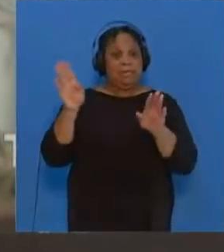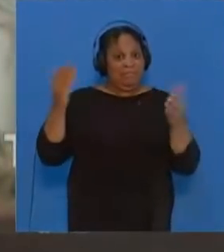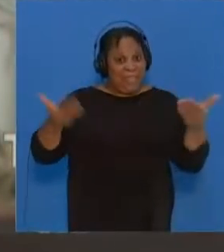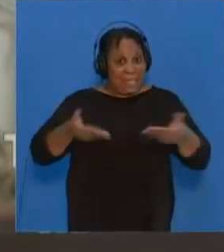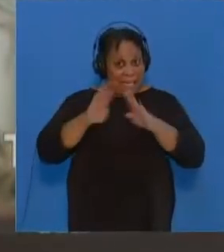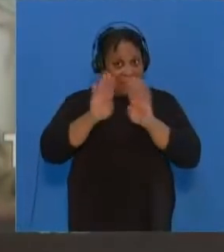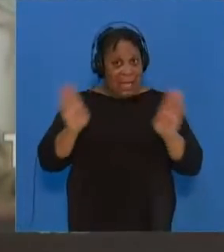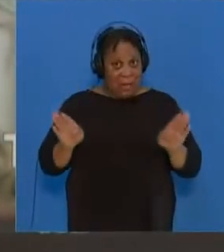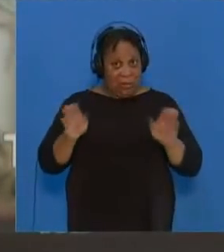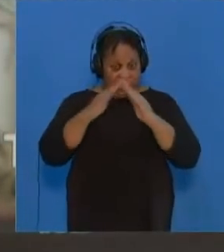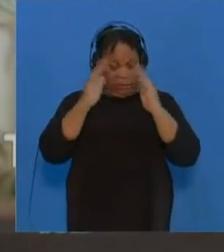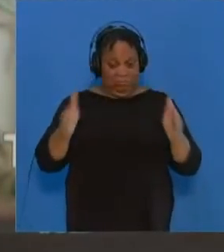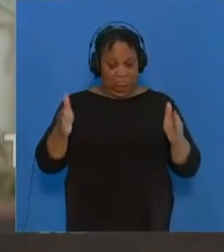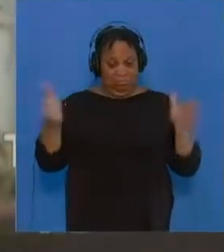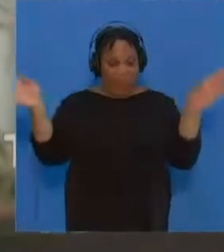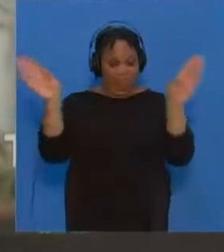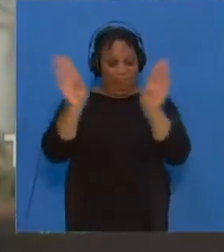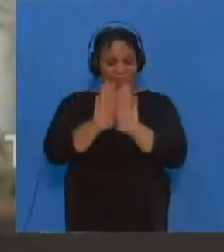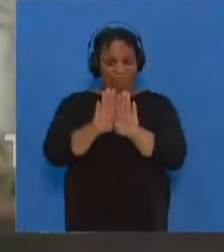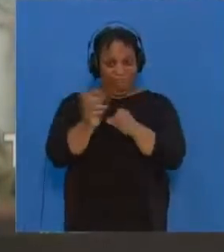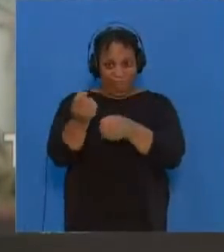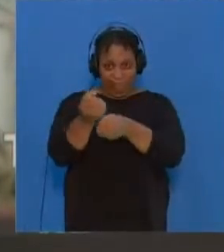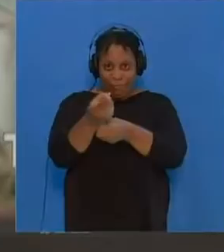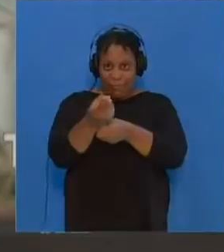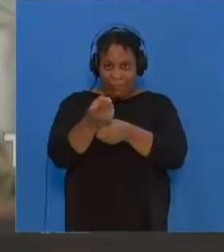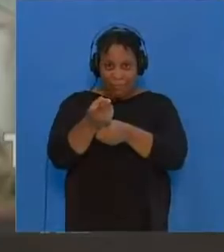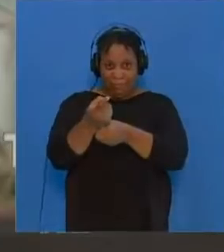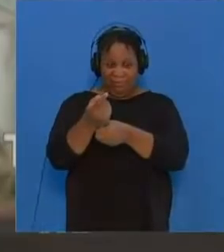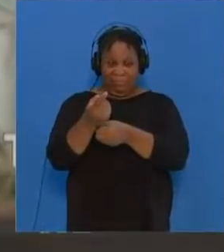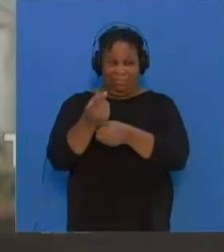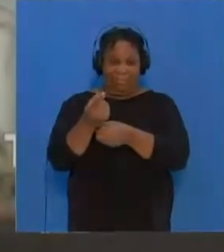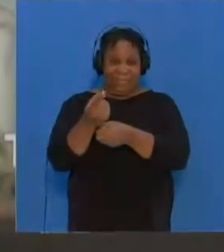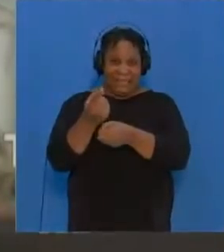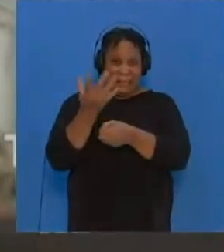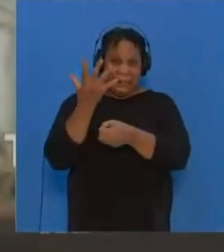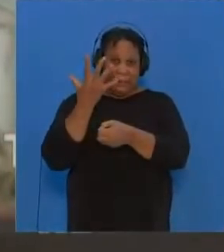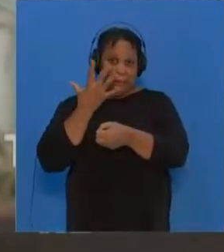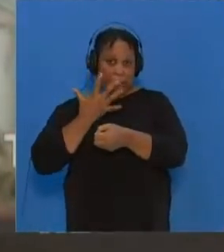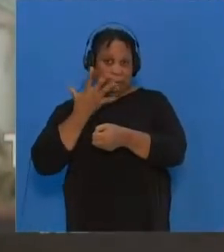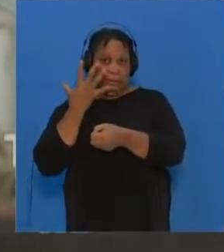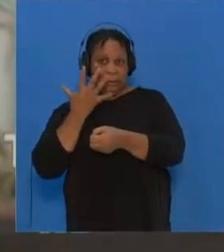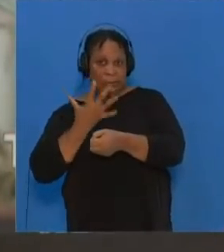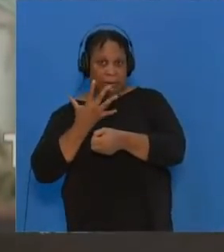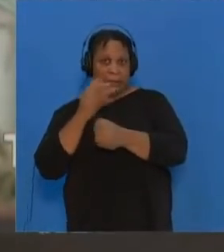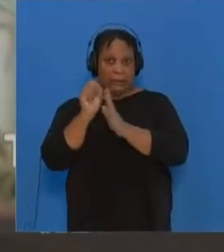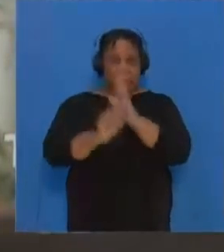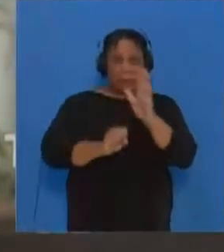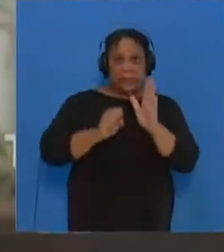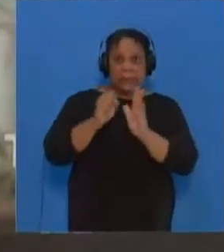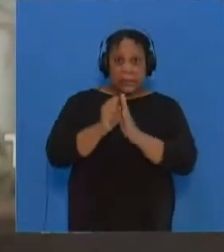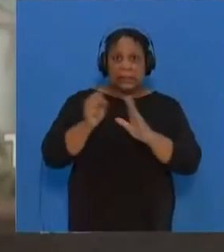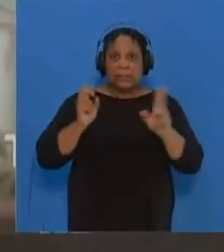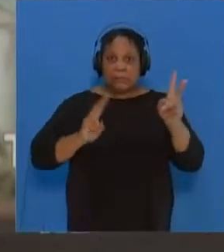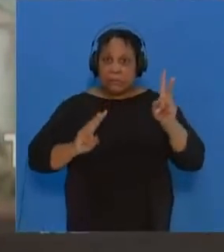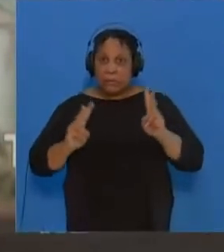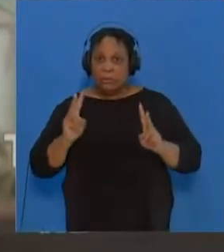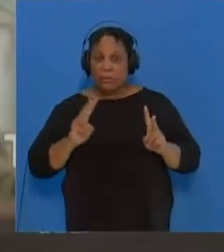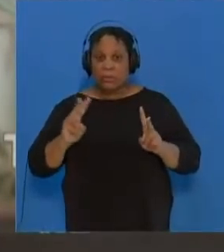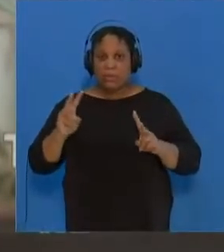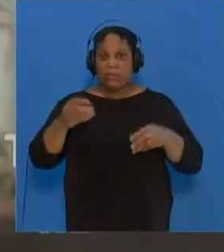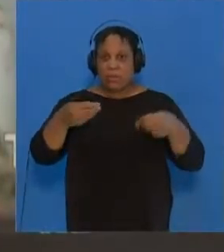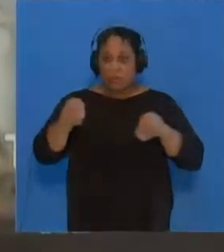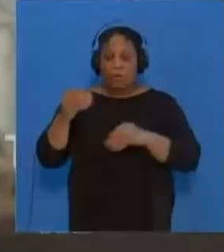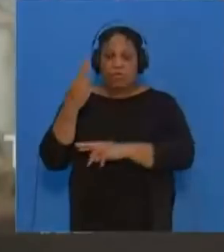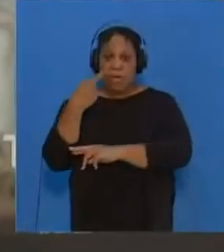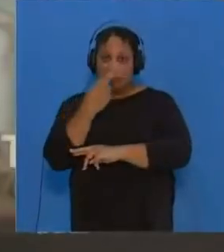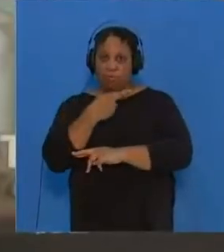year. It looks like a bleak tourism season for retailers,